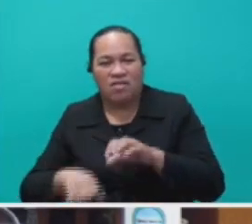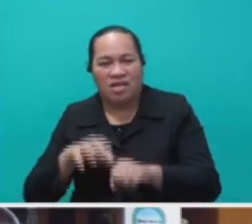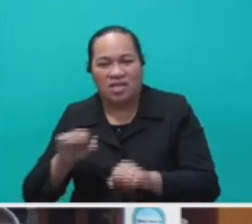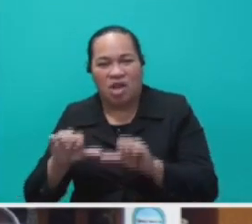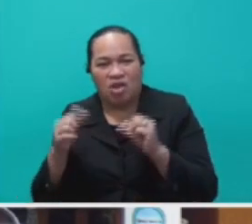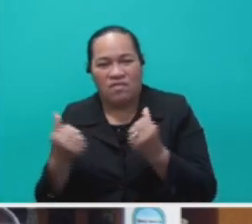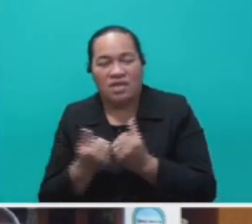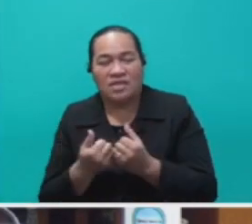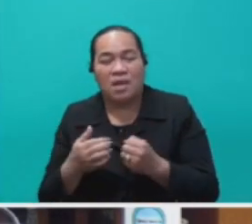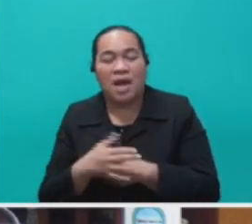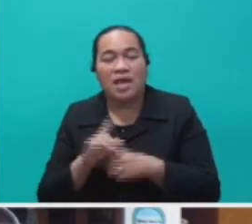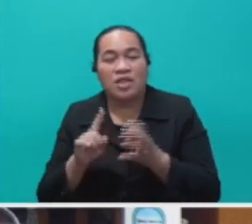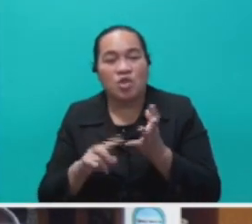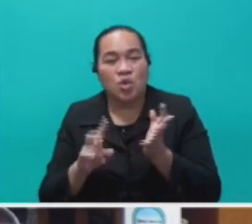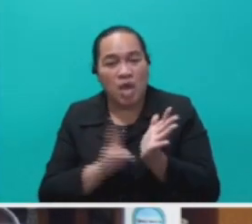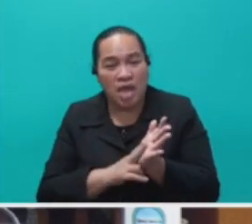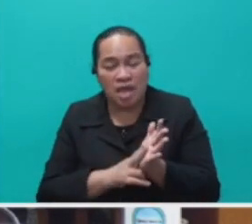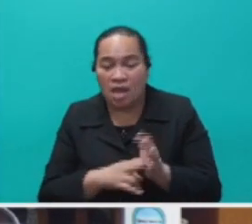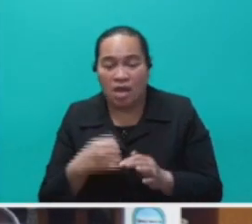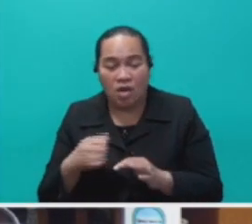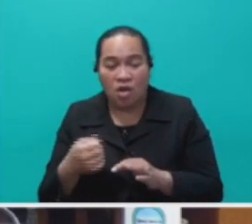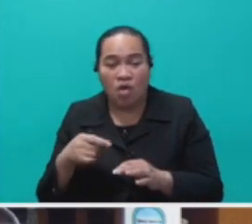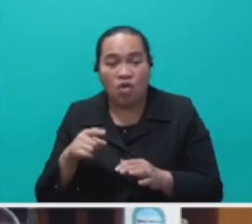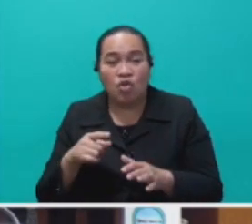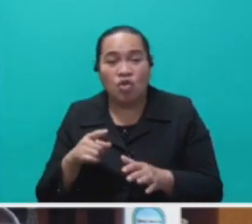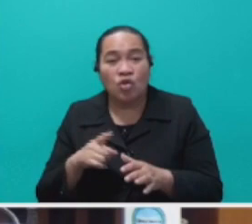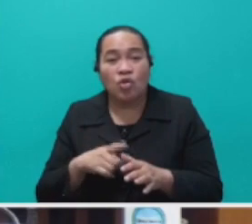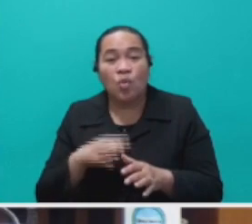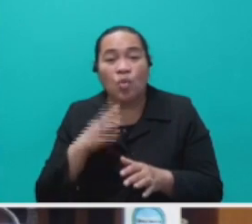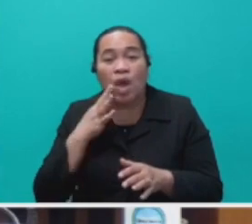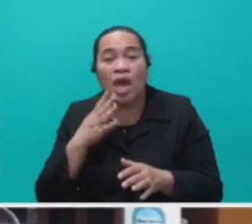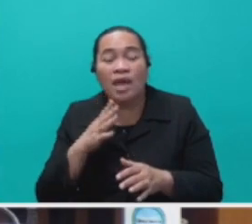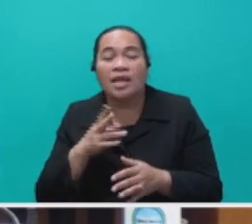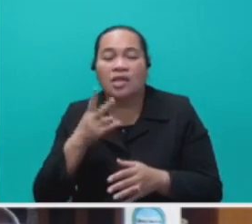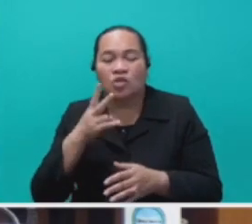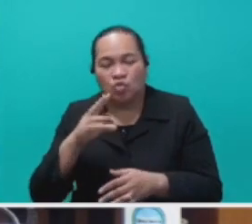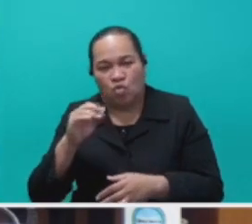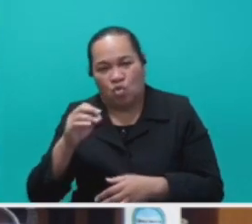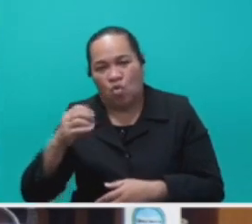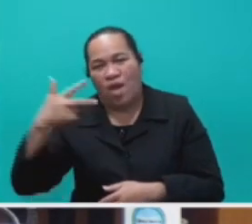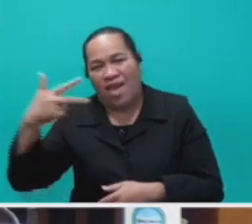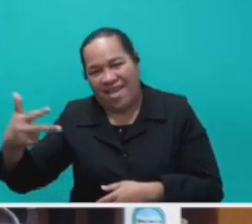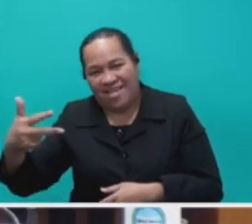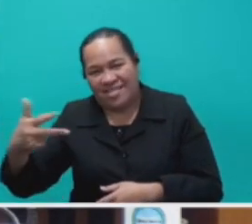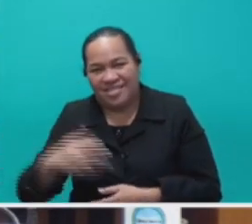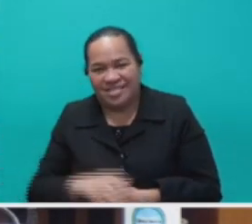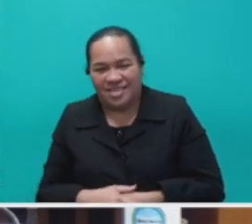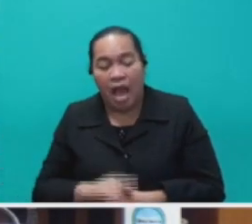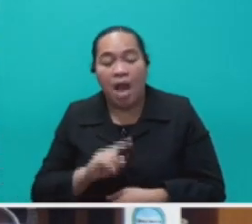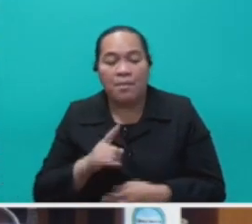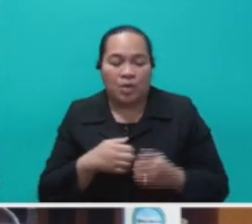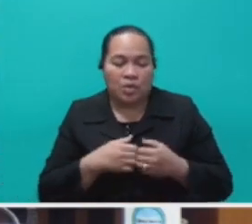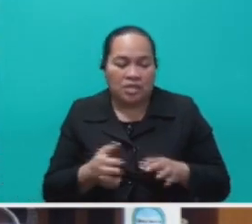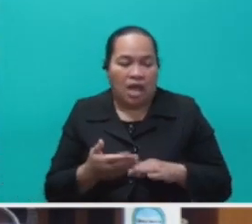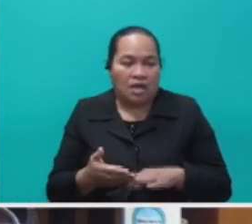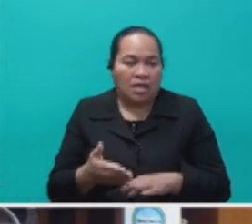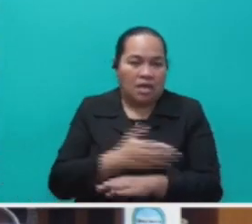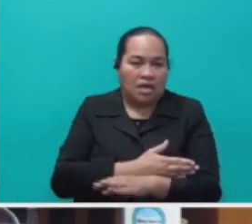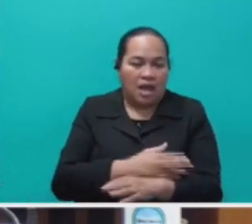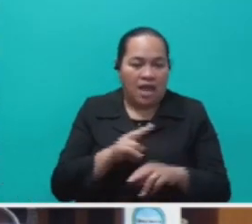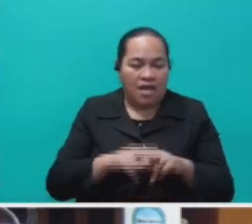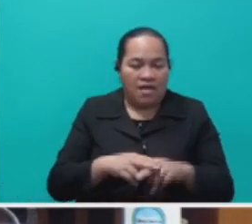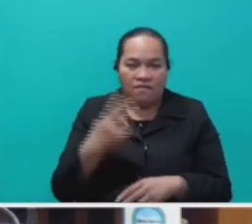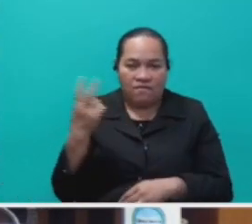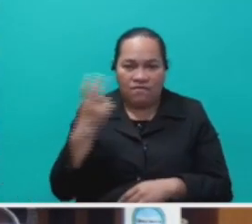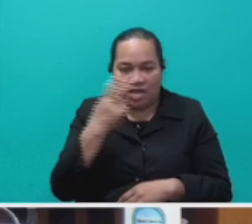by the UN. The UN anti-corruption ratification came in 2008. We started FICAC